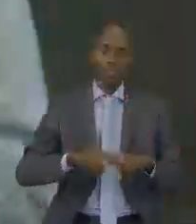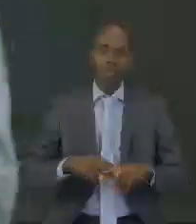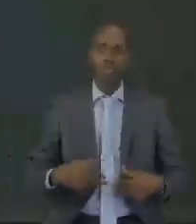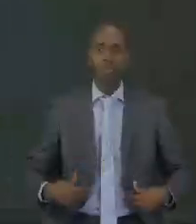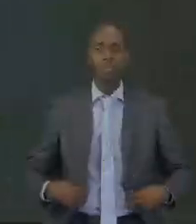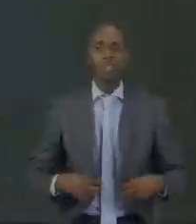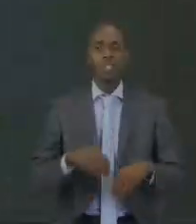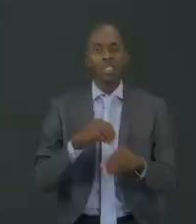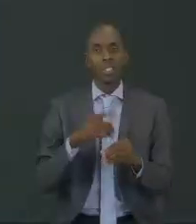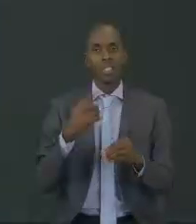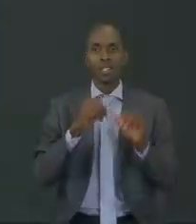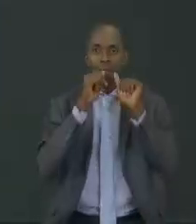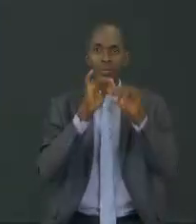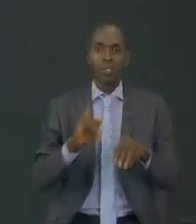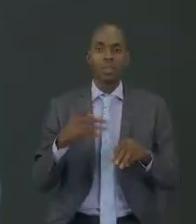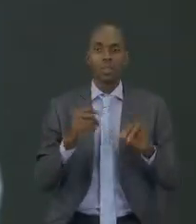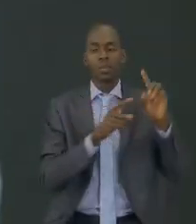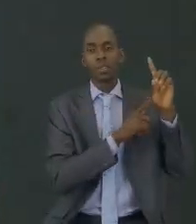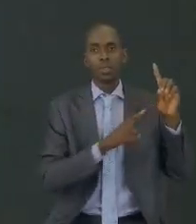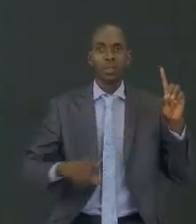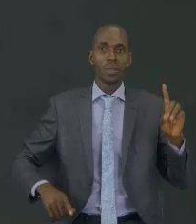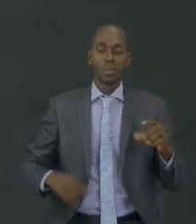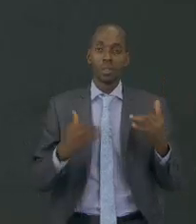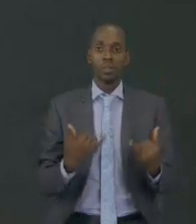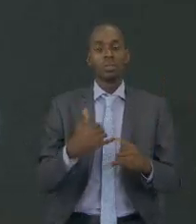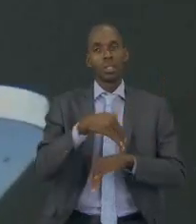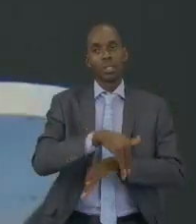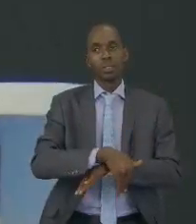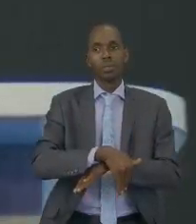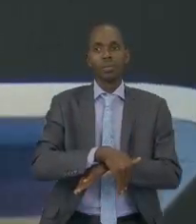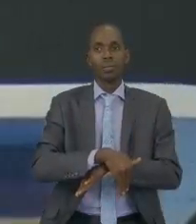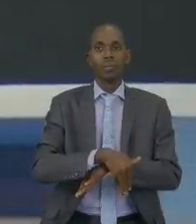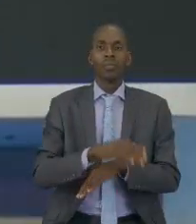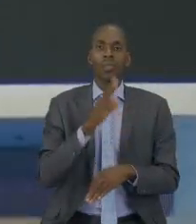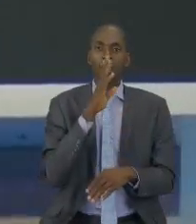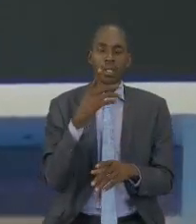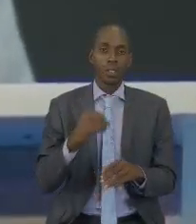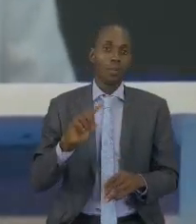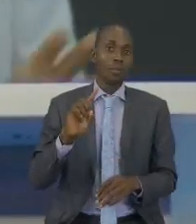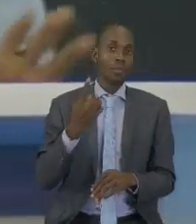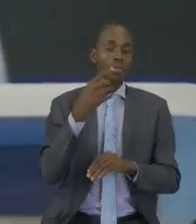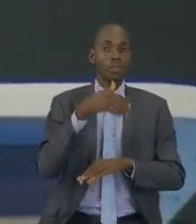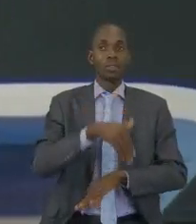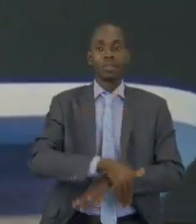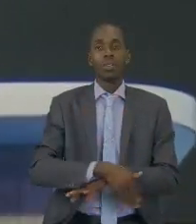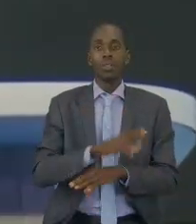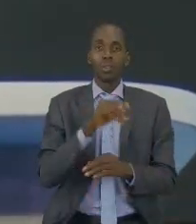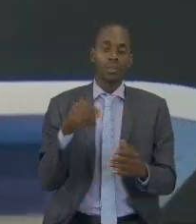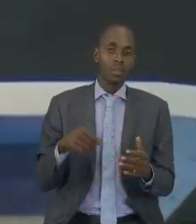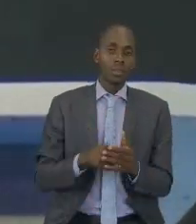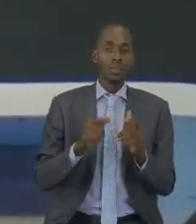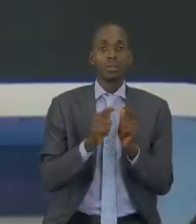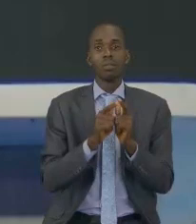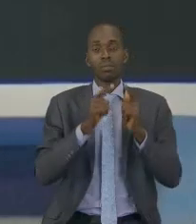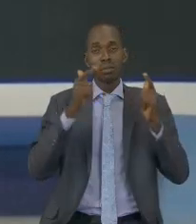in the blessing of the Lord. Tonight, being the first night of this